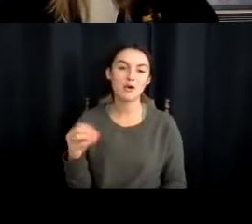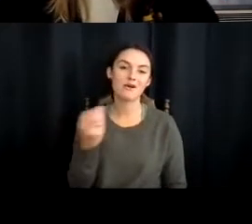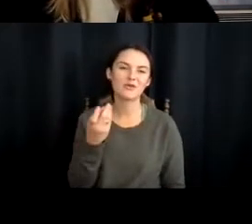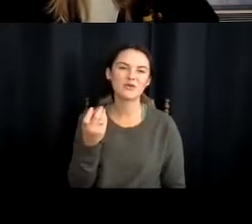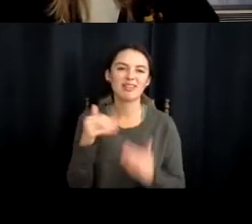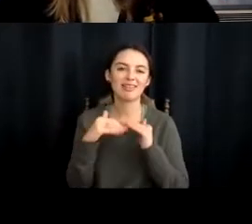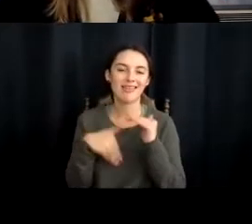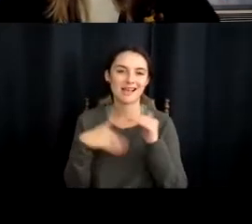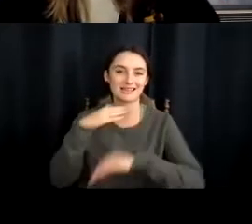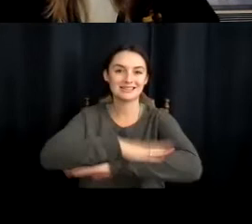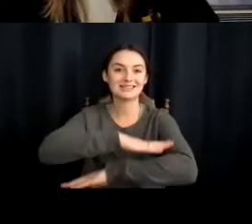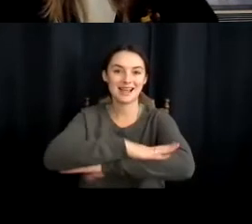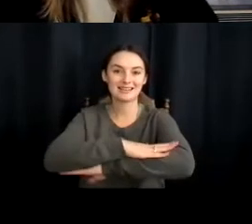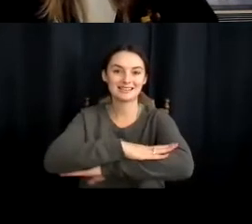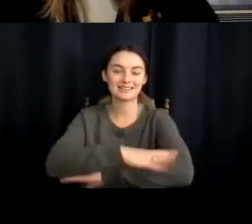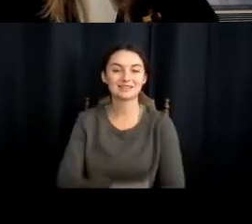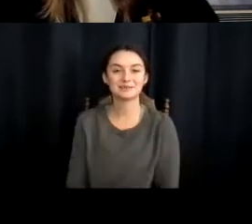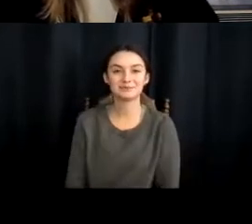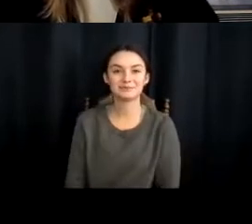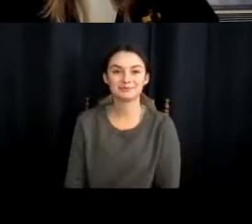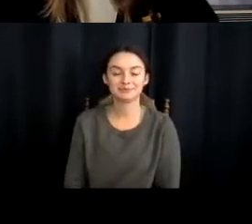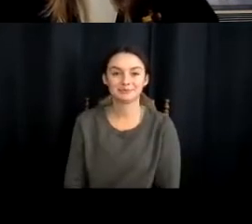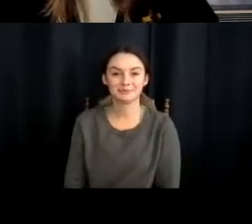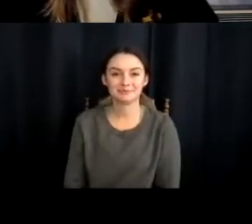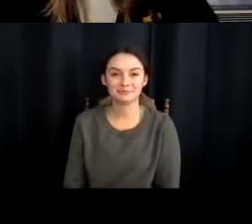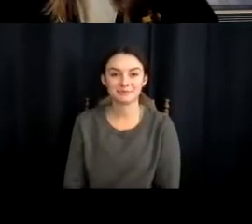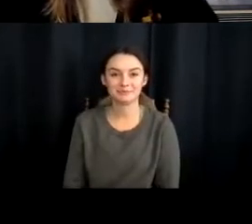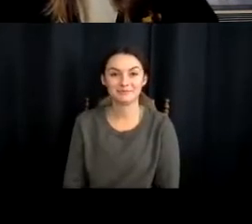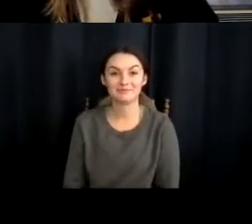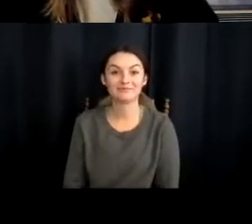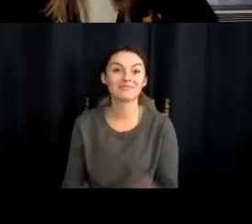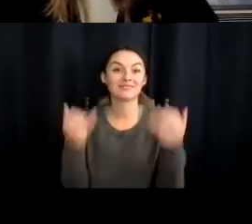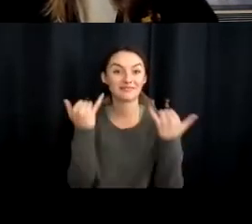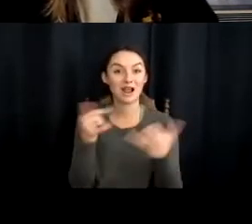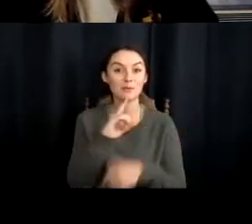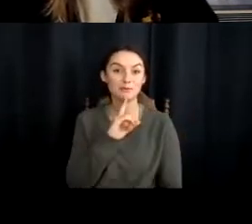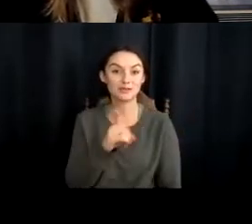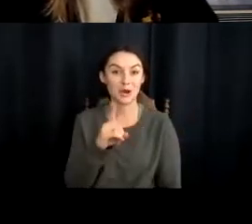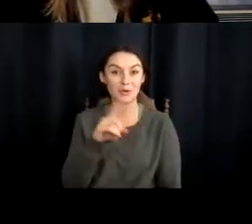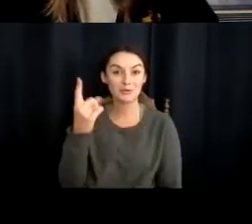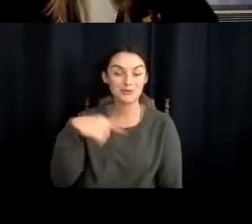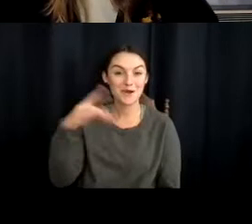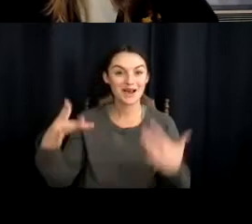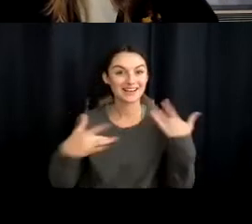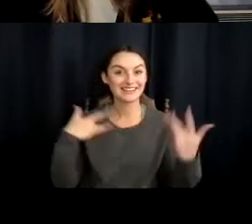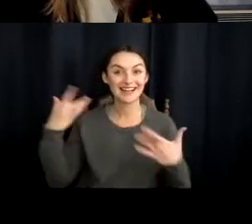space, so twice as many people. Now, I bet all of you are excited for our final stop, right? The Gold